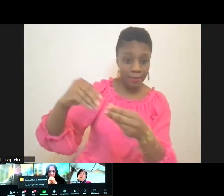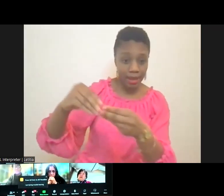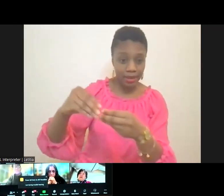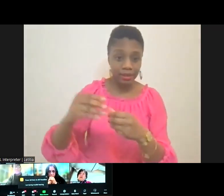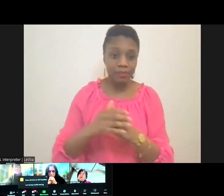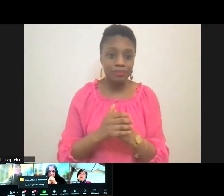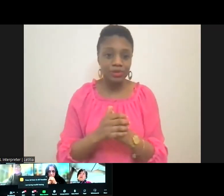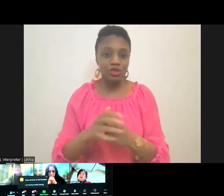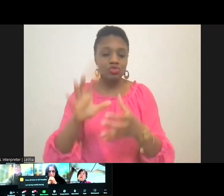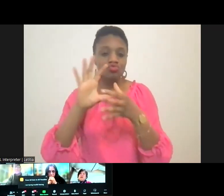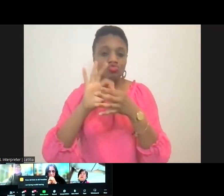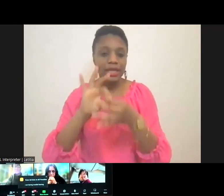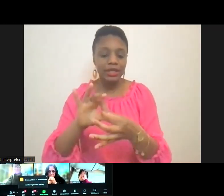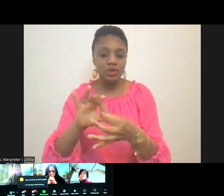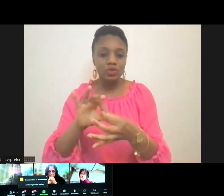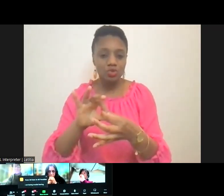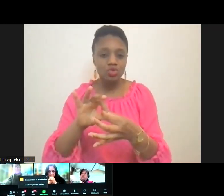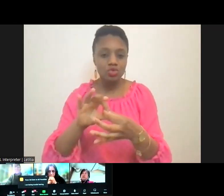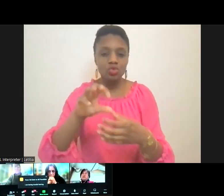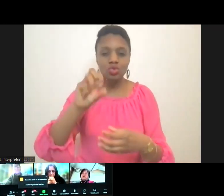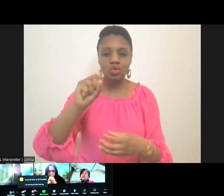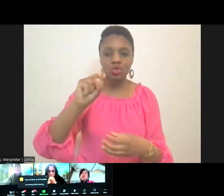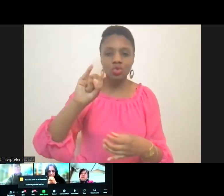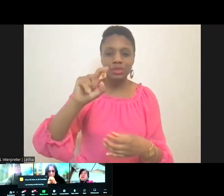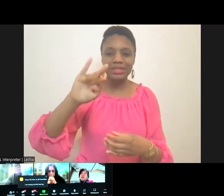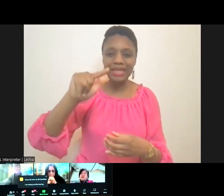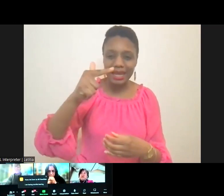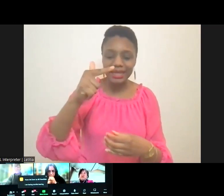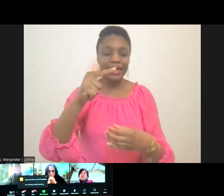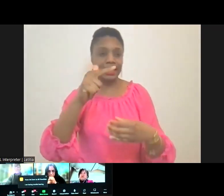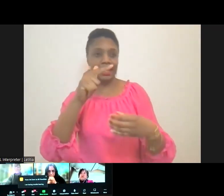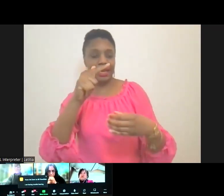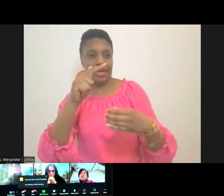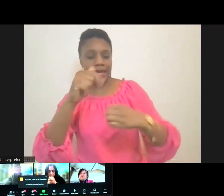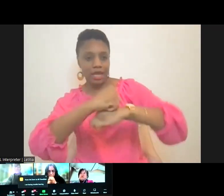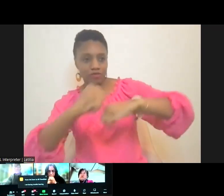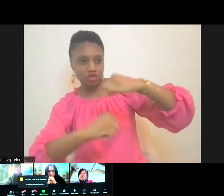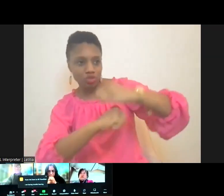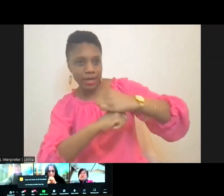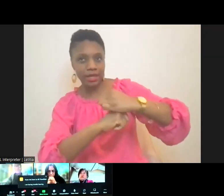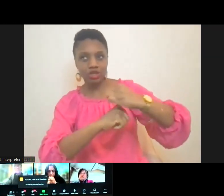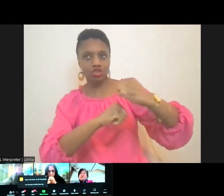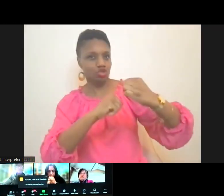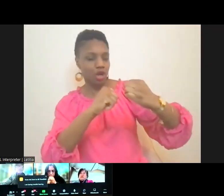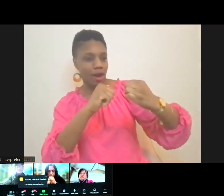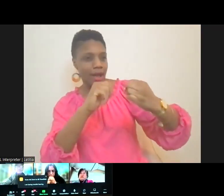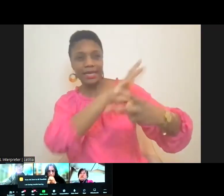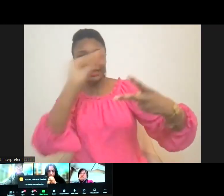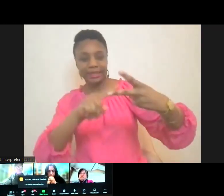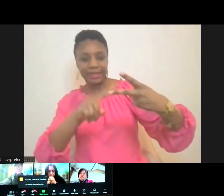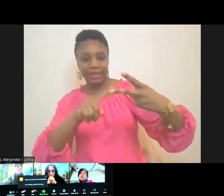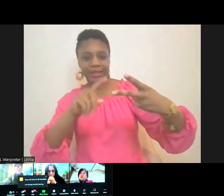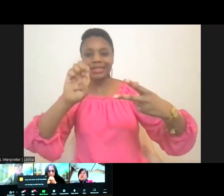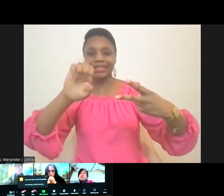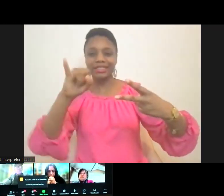in terms of citing of infrastructure and the recommendations on the EJ strategy, I think